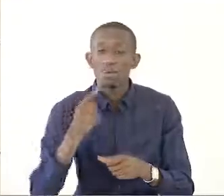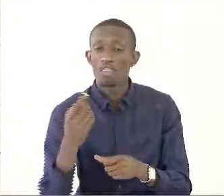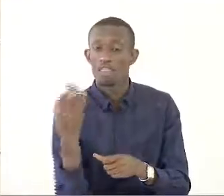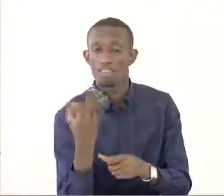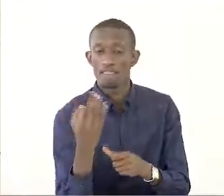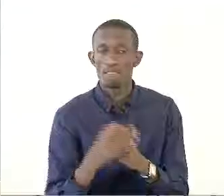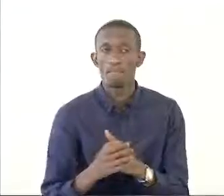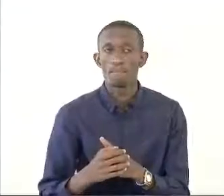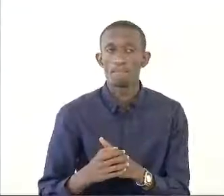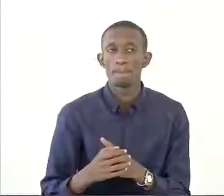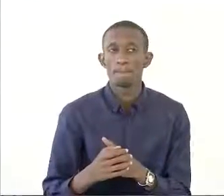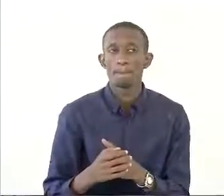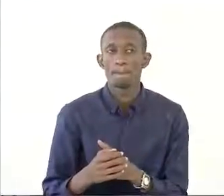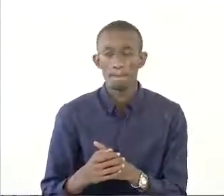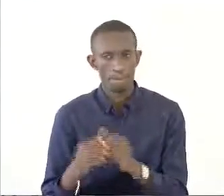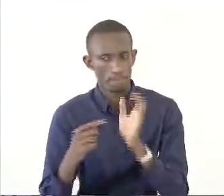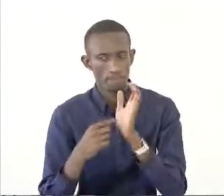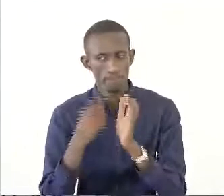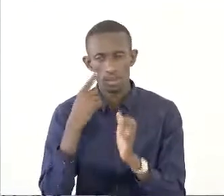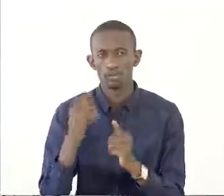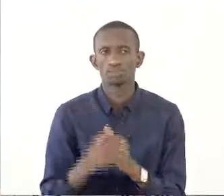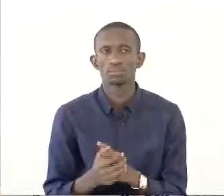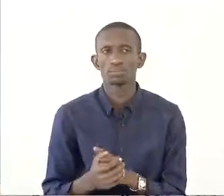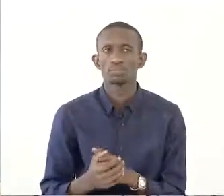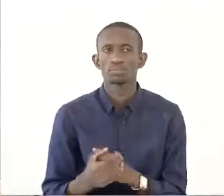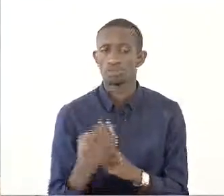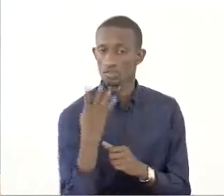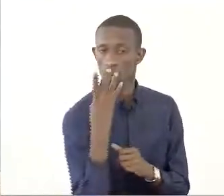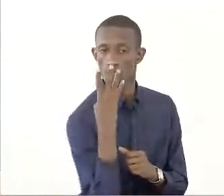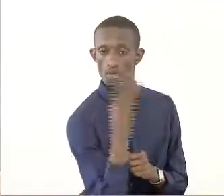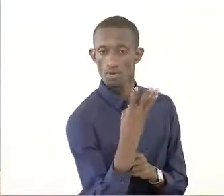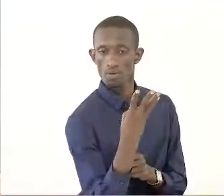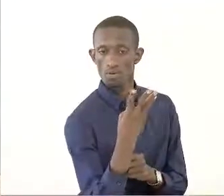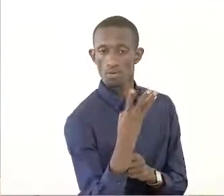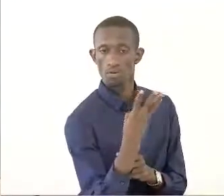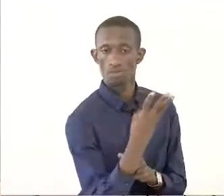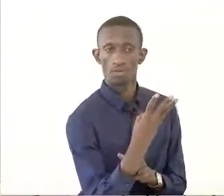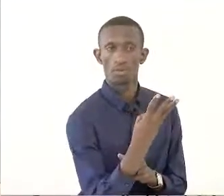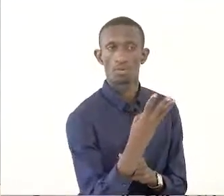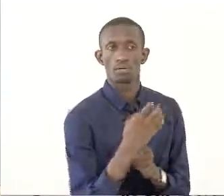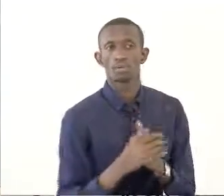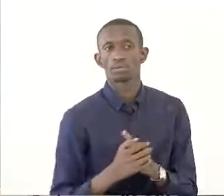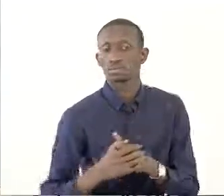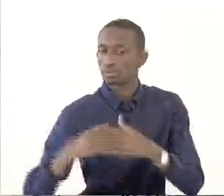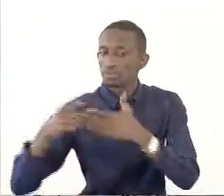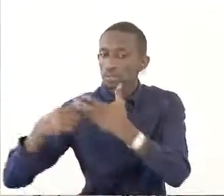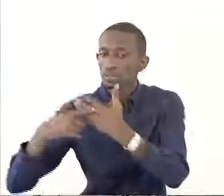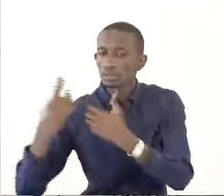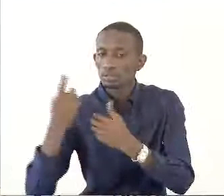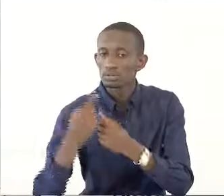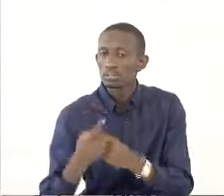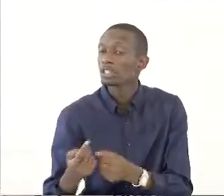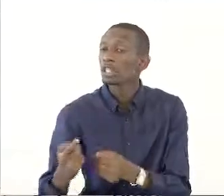-4? Let me have 4 and -1. If I take